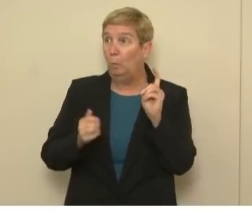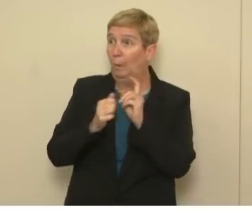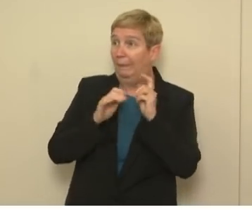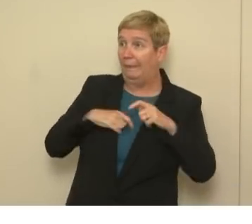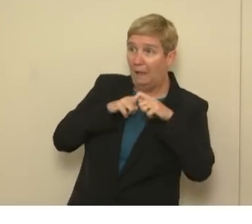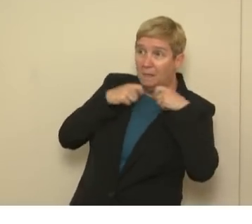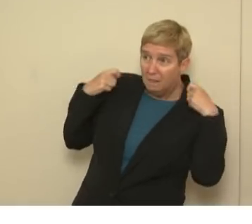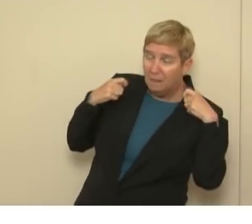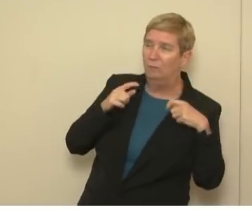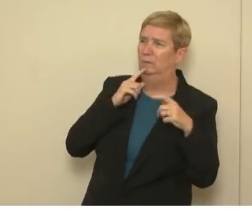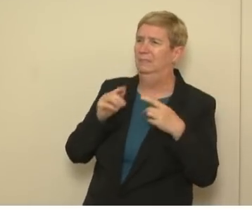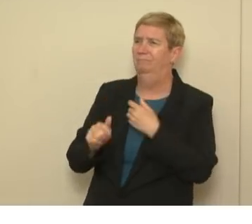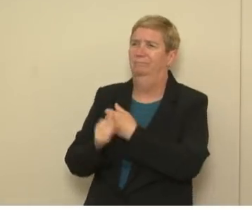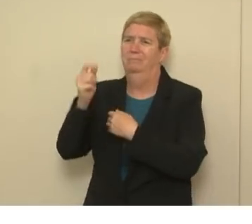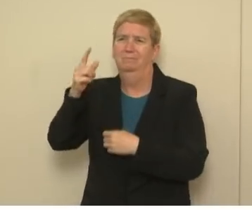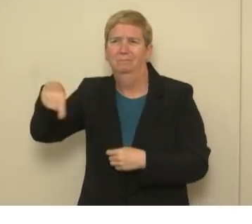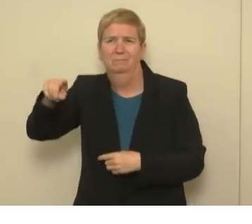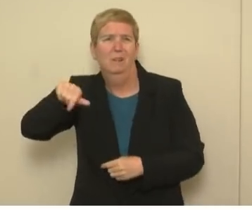fleece